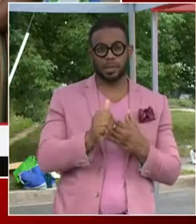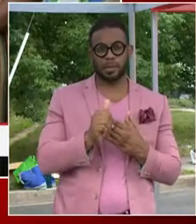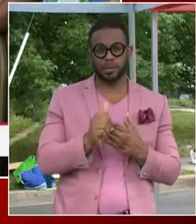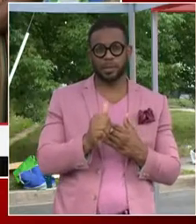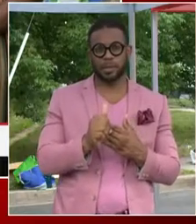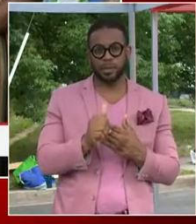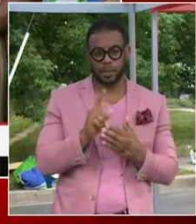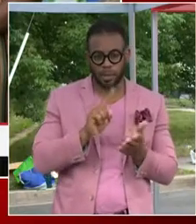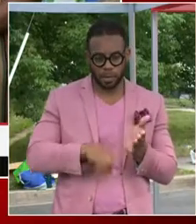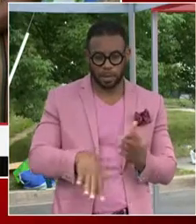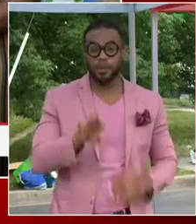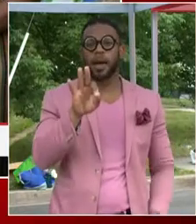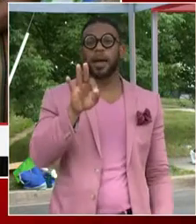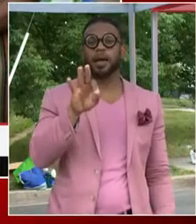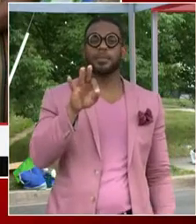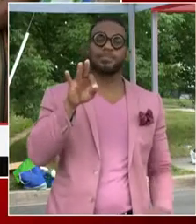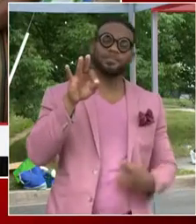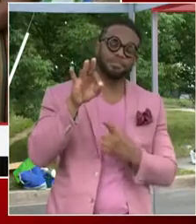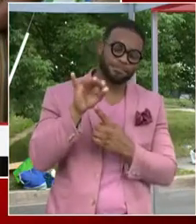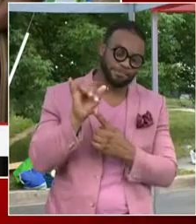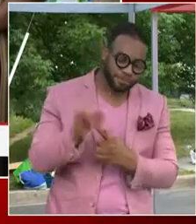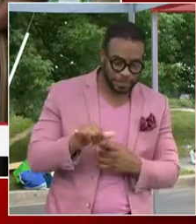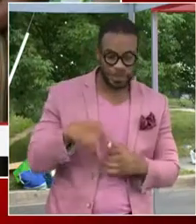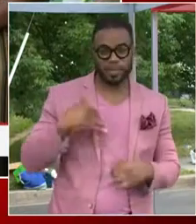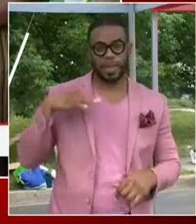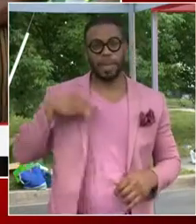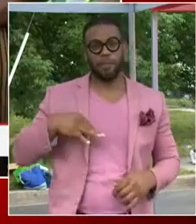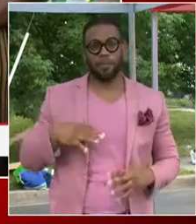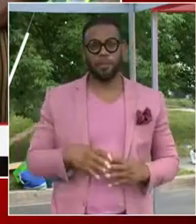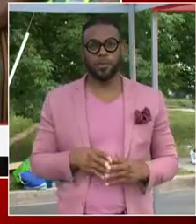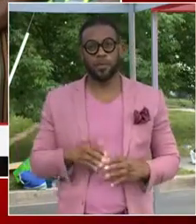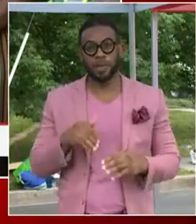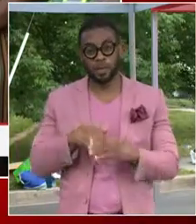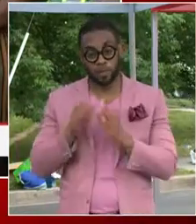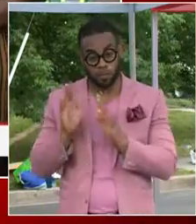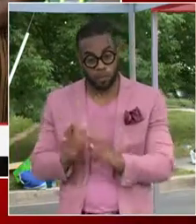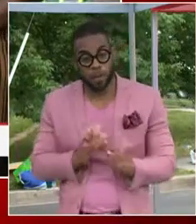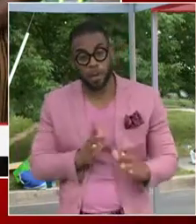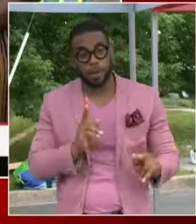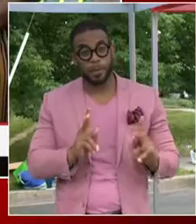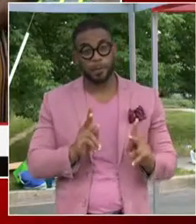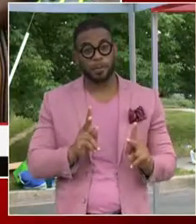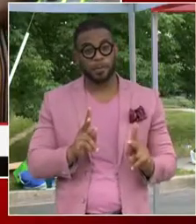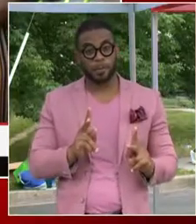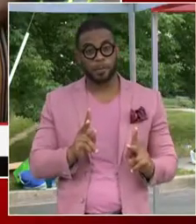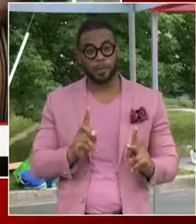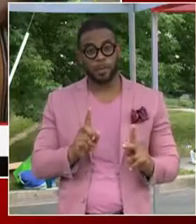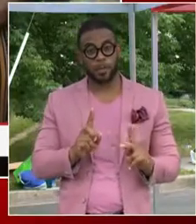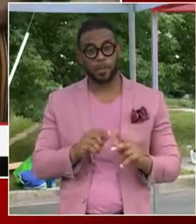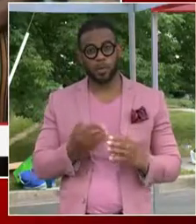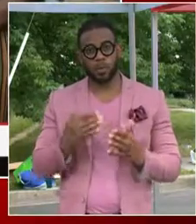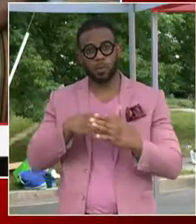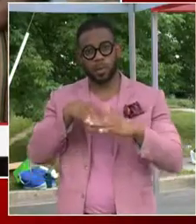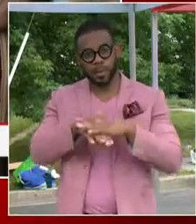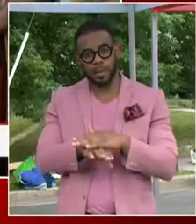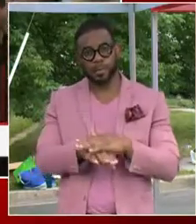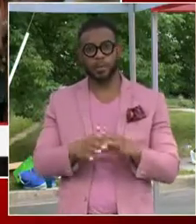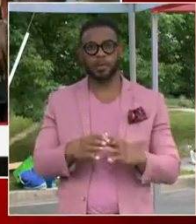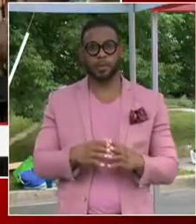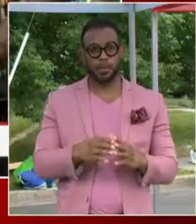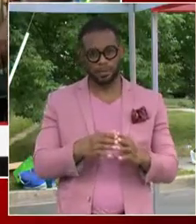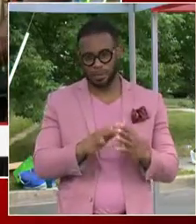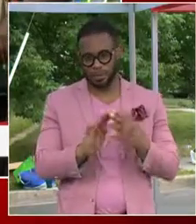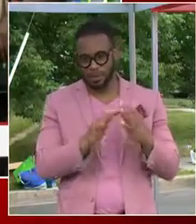has found that has been helpful in preparing people to re-enter. So